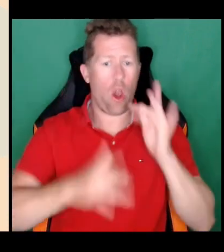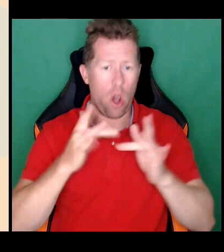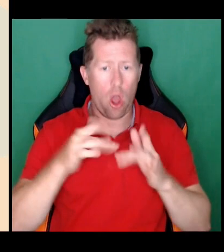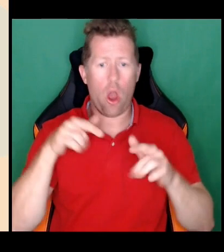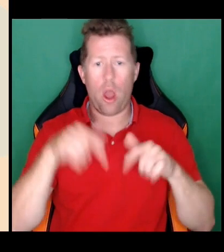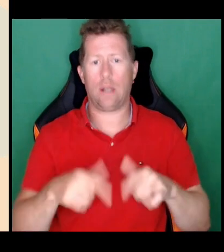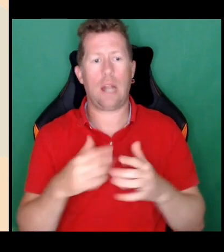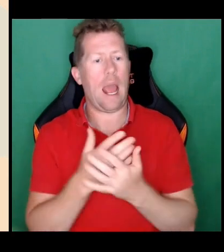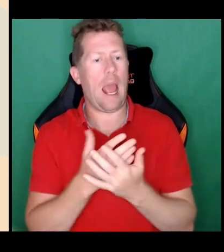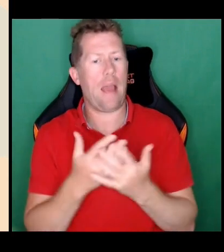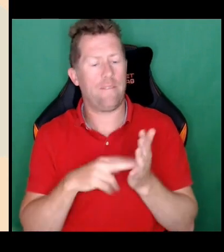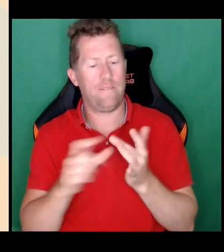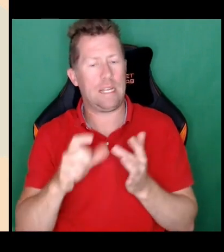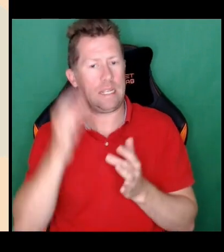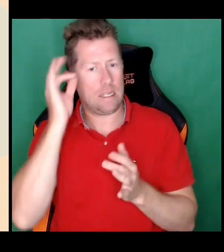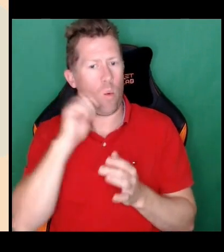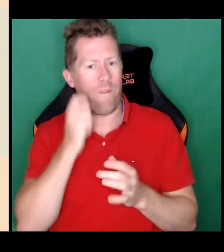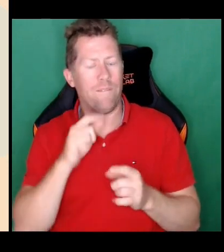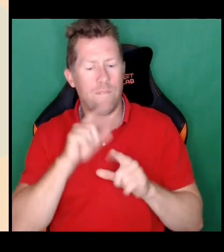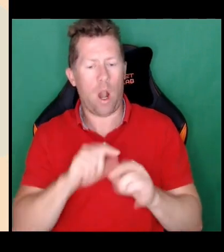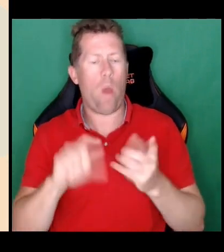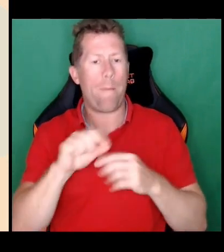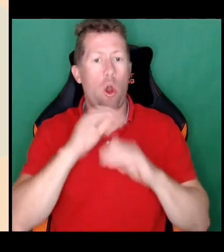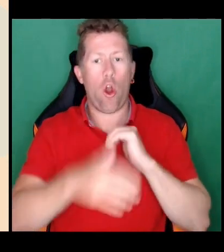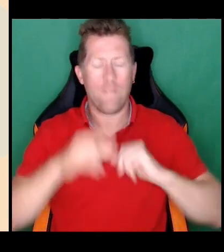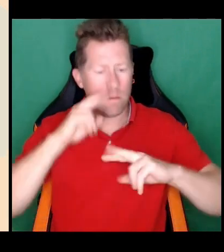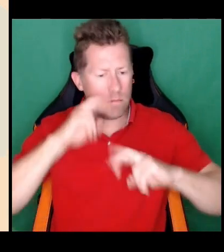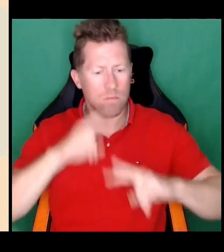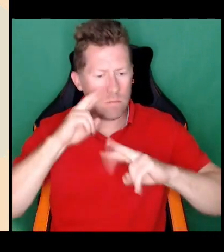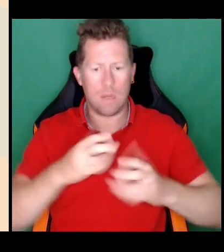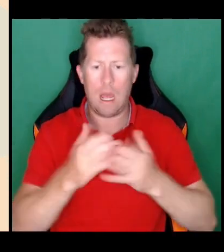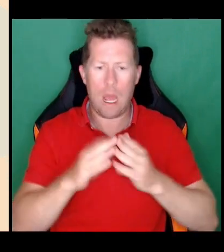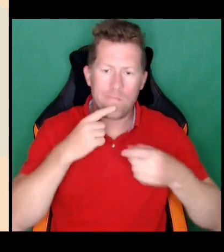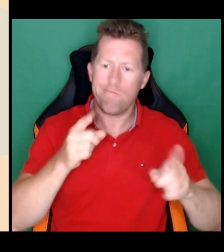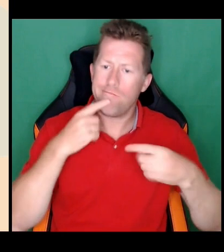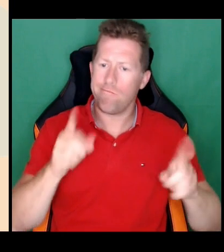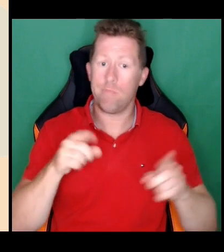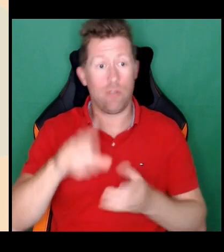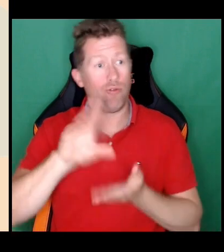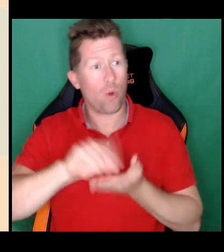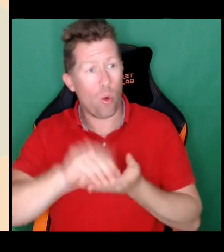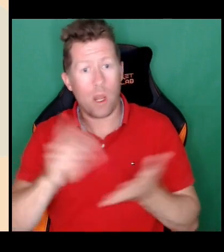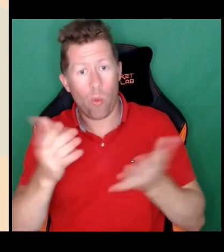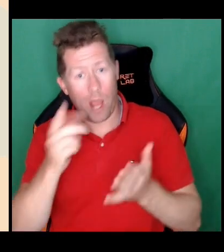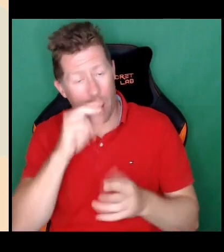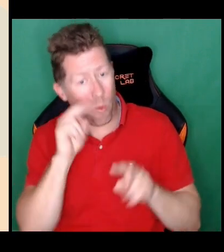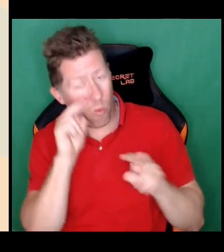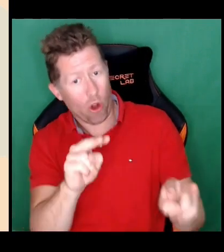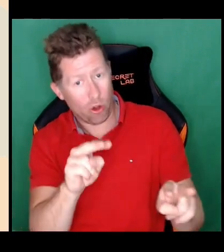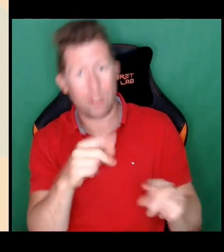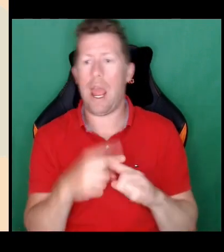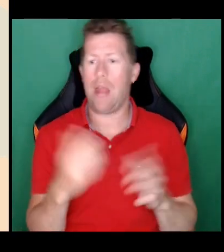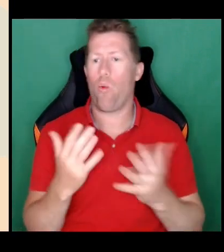will follow up with communication about the research, the recording for today's webinar to watch, and where to